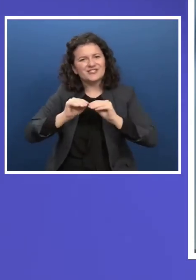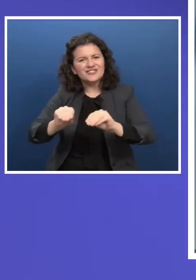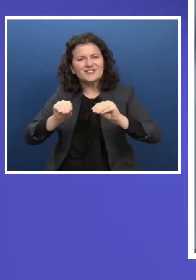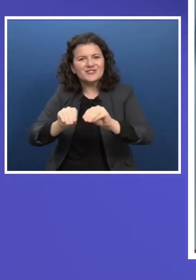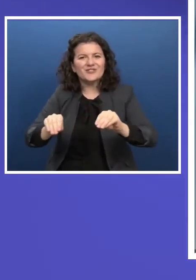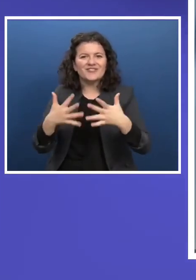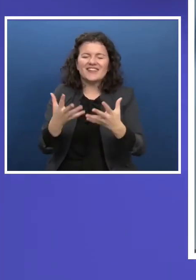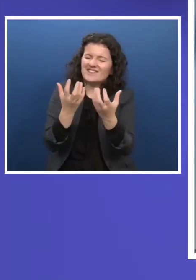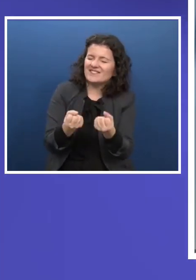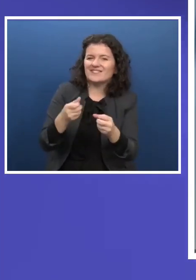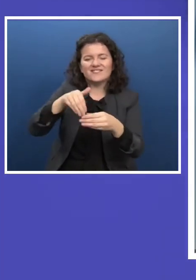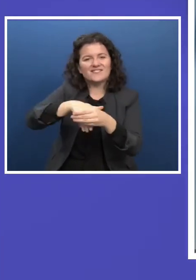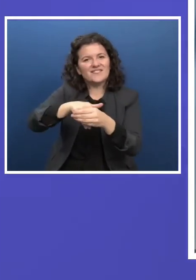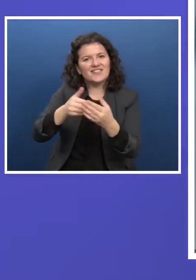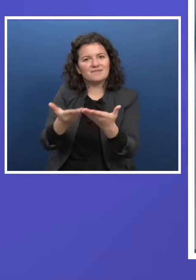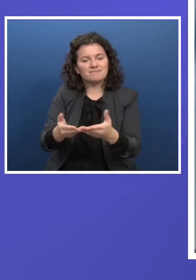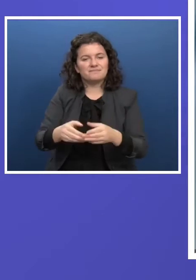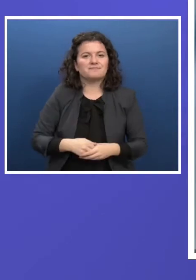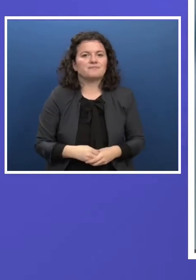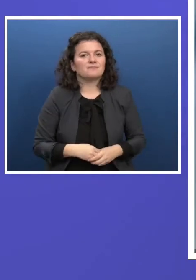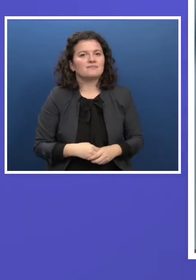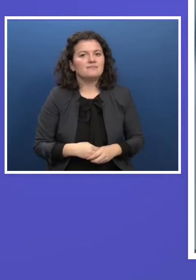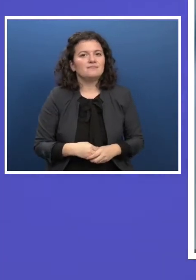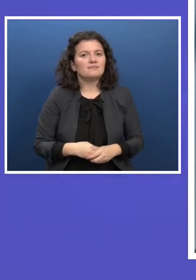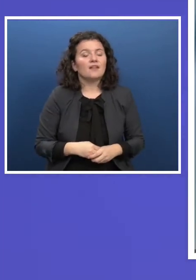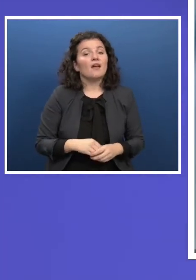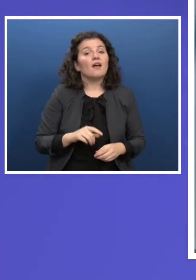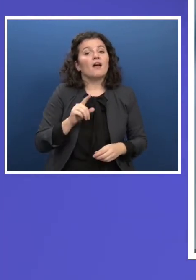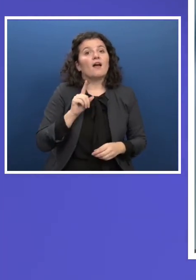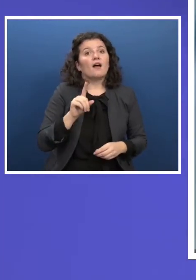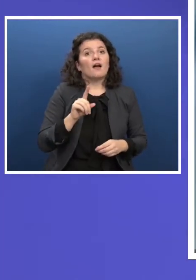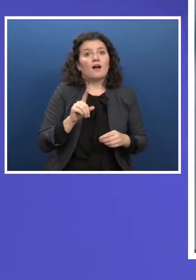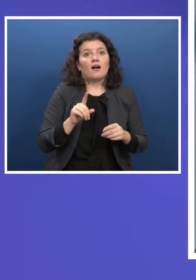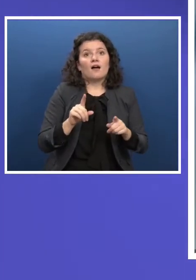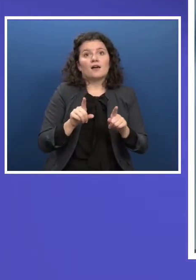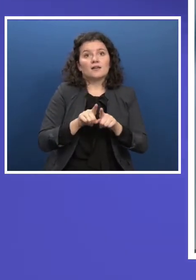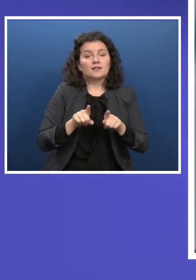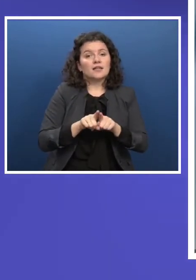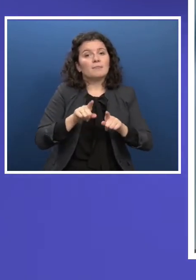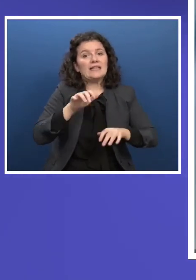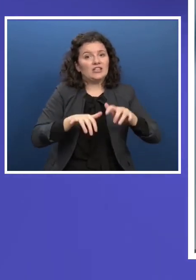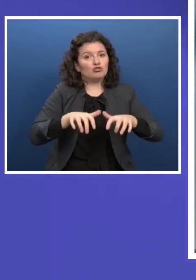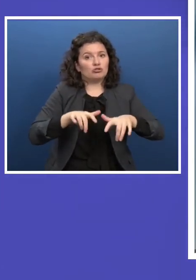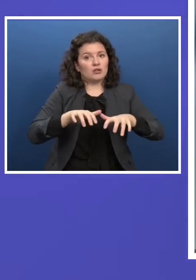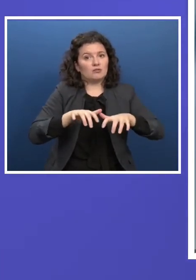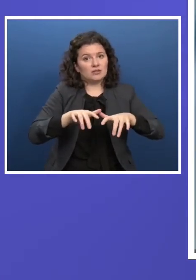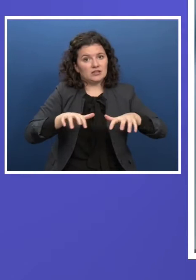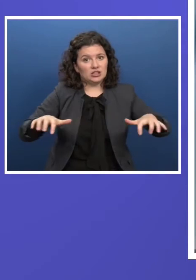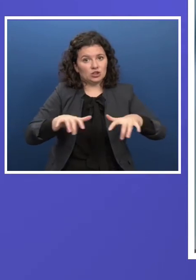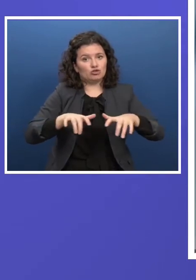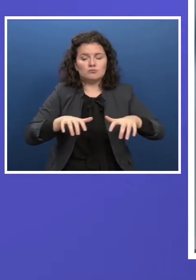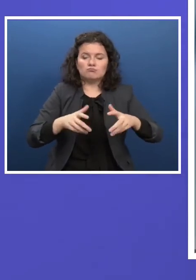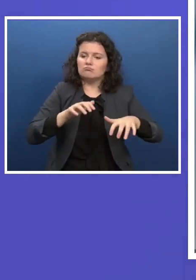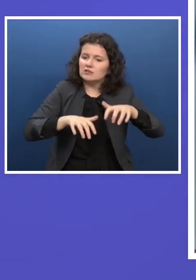the gender digital divides, which are very important because digital technologies and